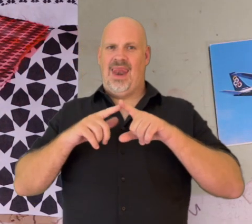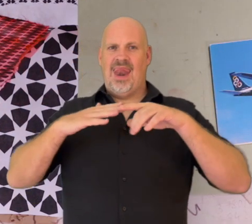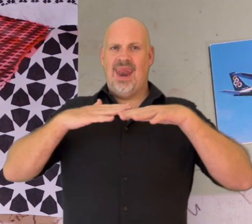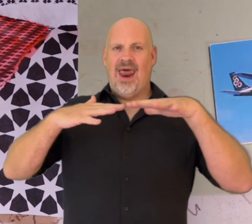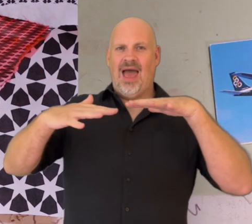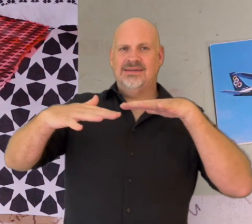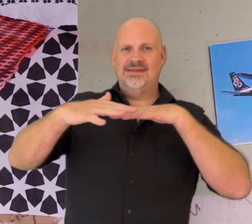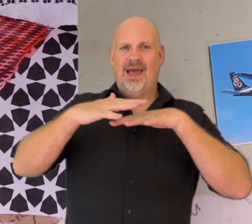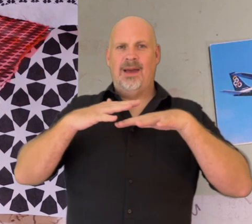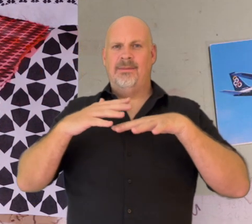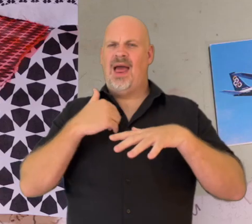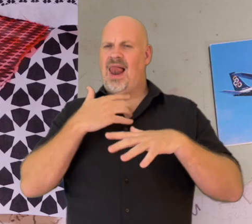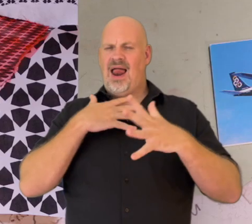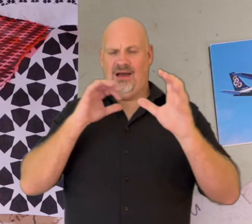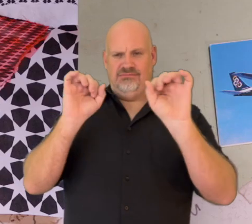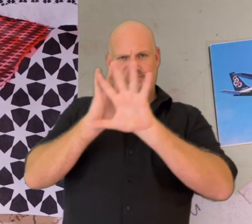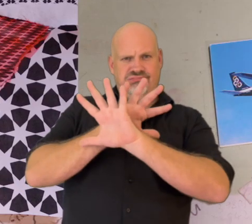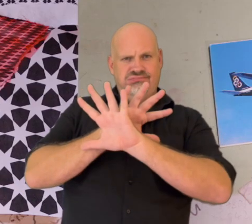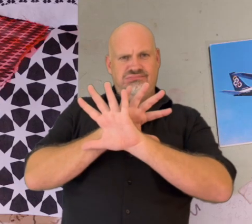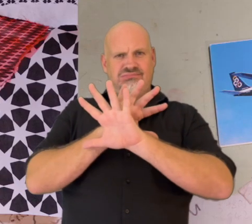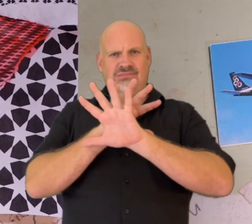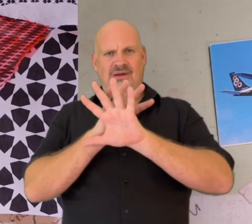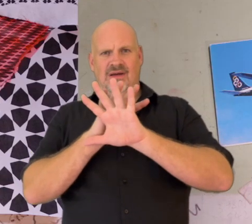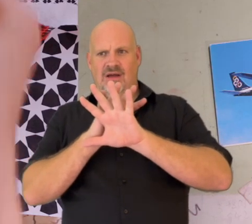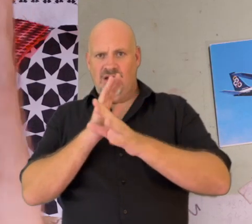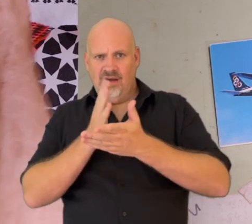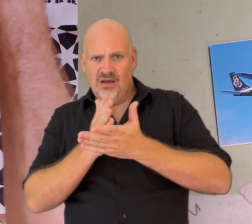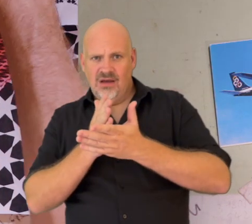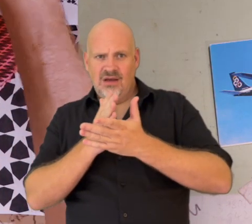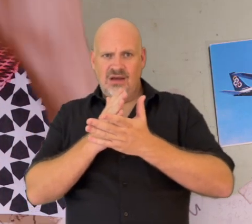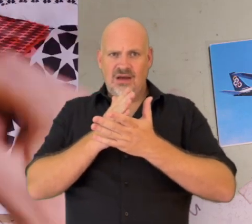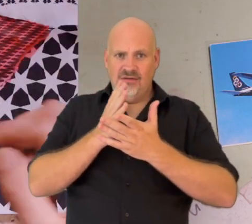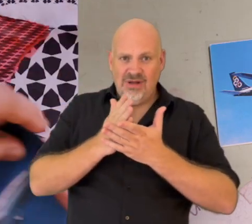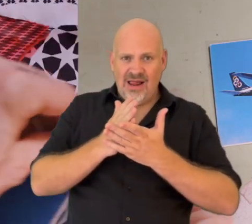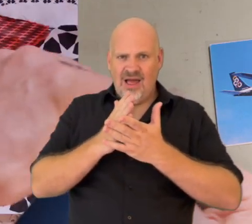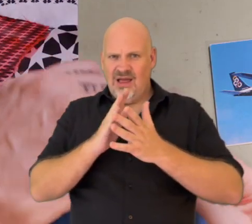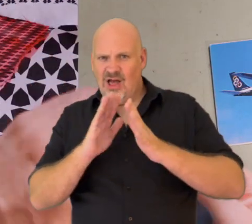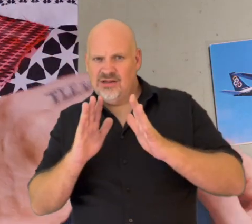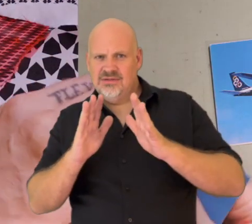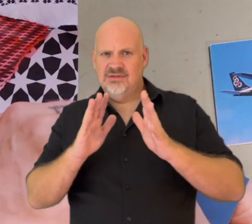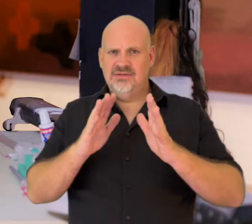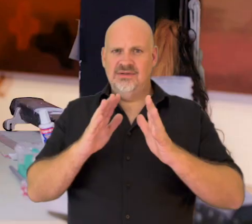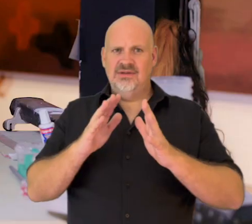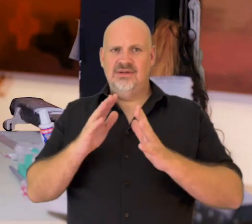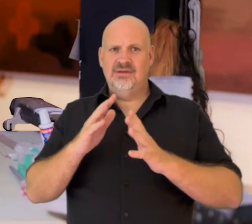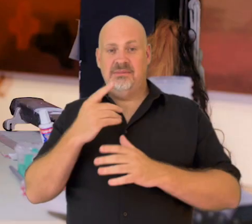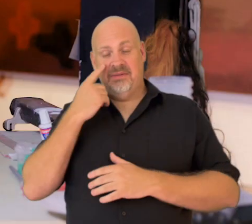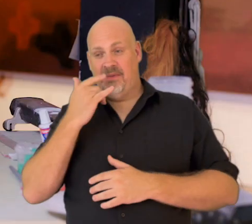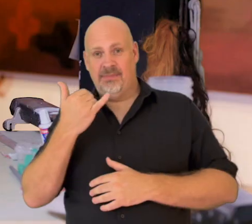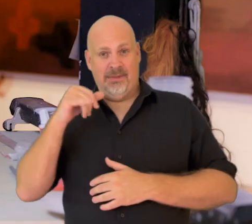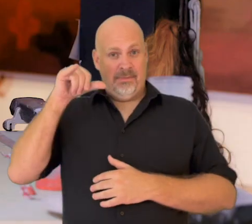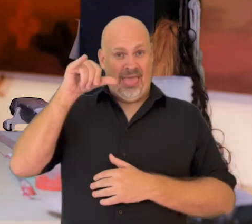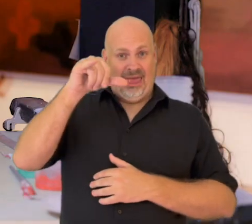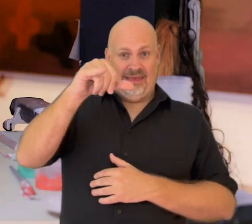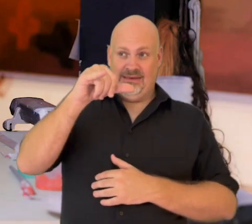kind of ambiguity about whether it is or not. But I was thinking, if you stick an aeroplane in the